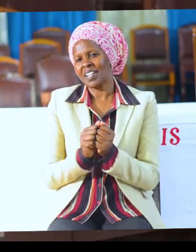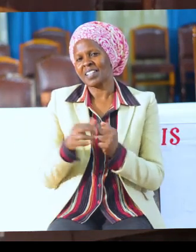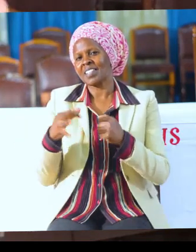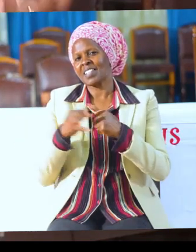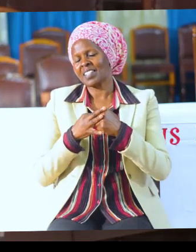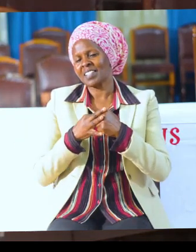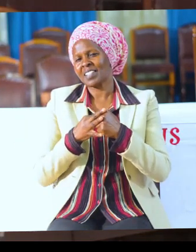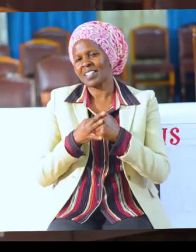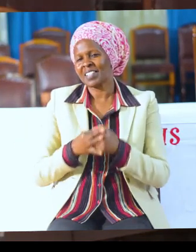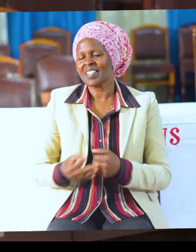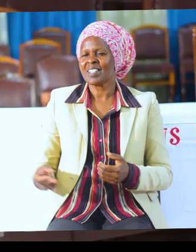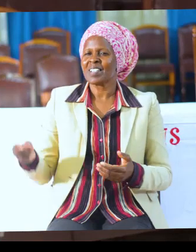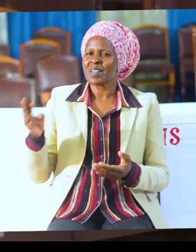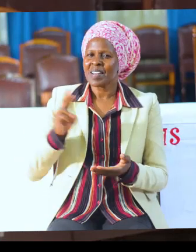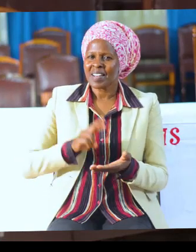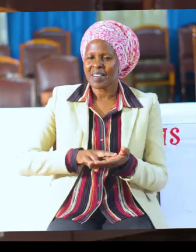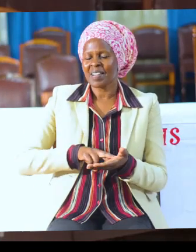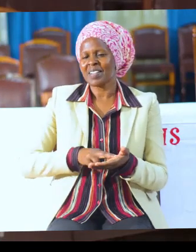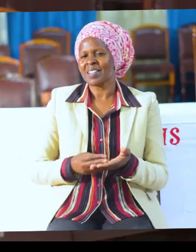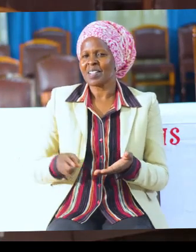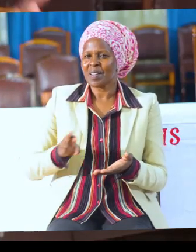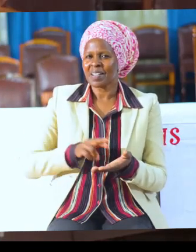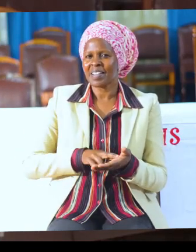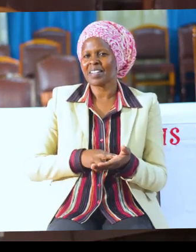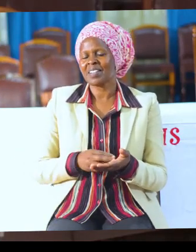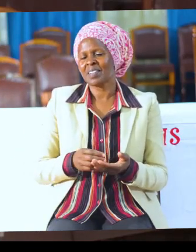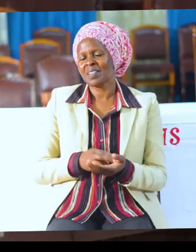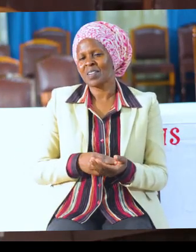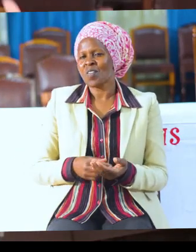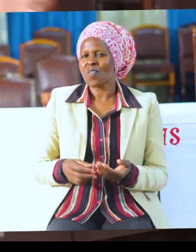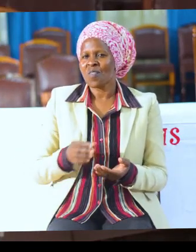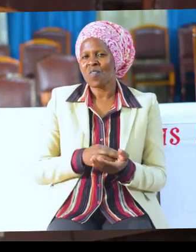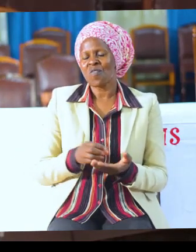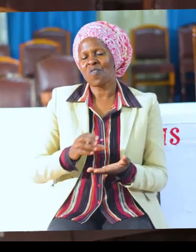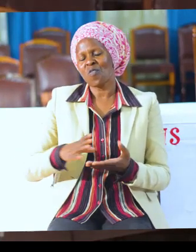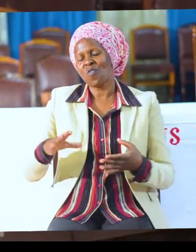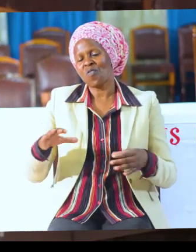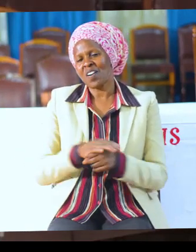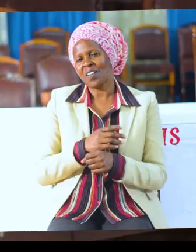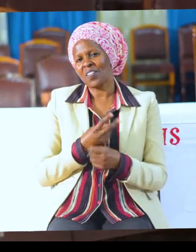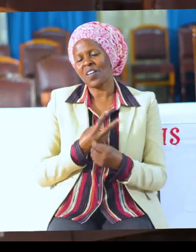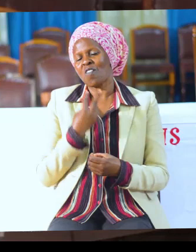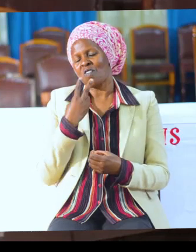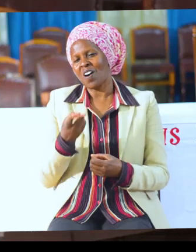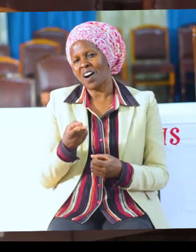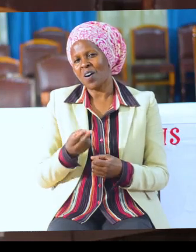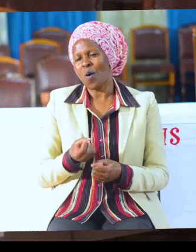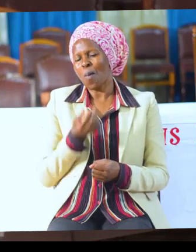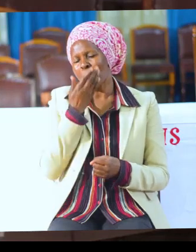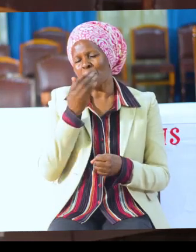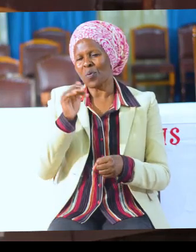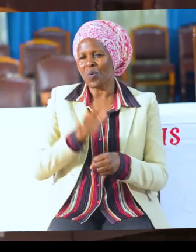It is emphasizing the same, you know, repaying, you know, fulfilling the vows. A